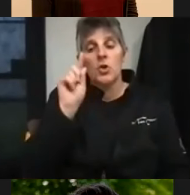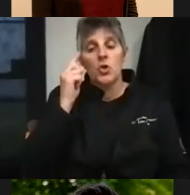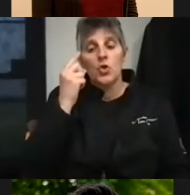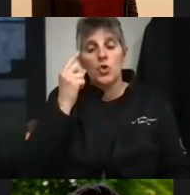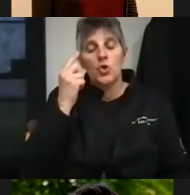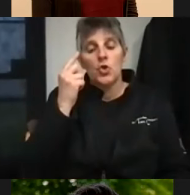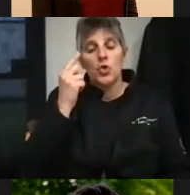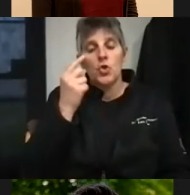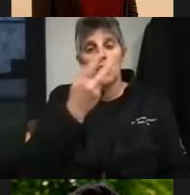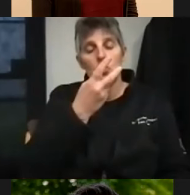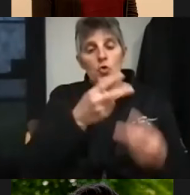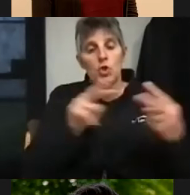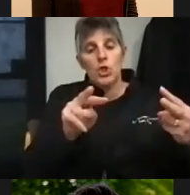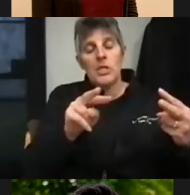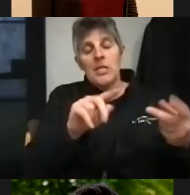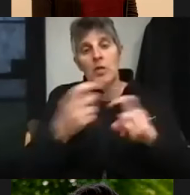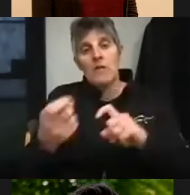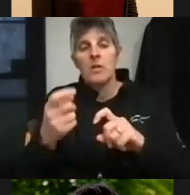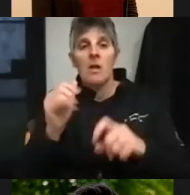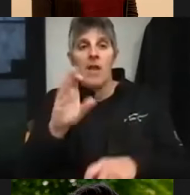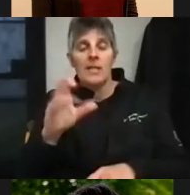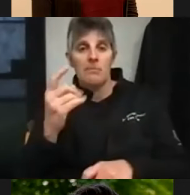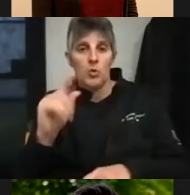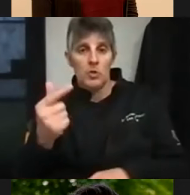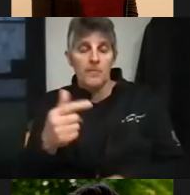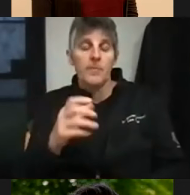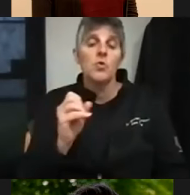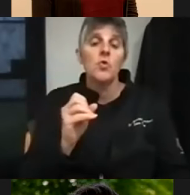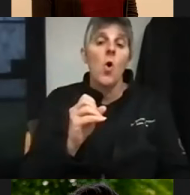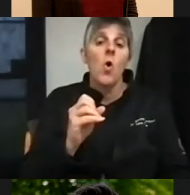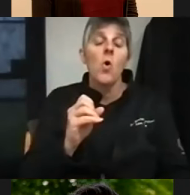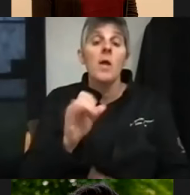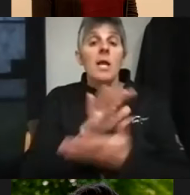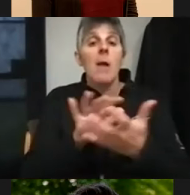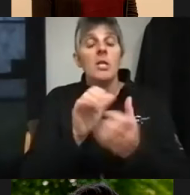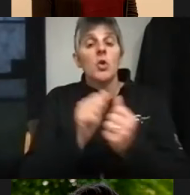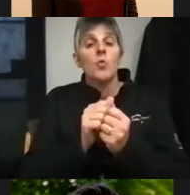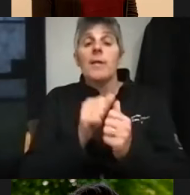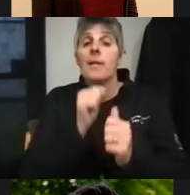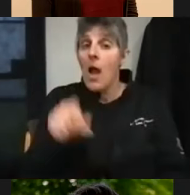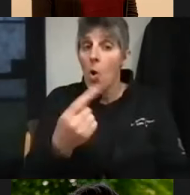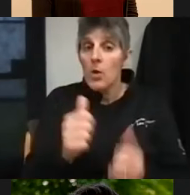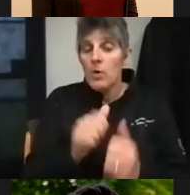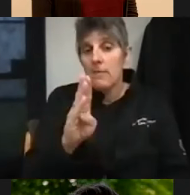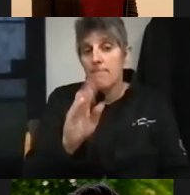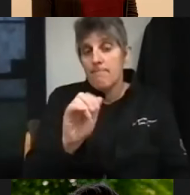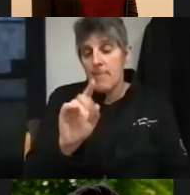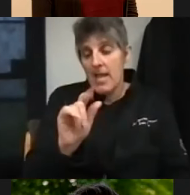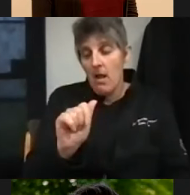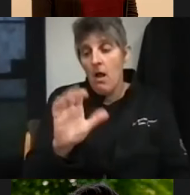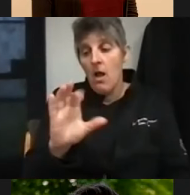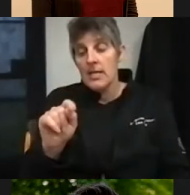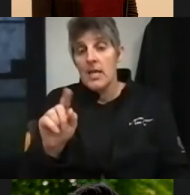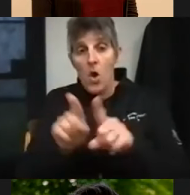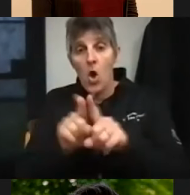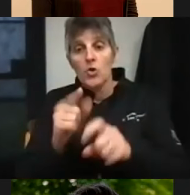to gene transfer of ASK1 in mirror glial cells. So in combination with not with beta catenin, but in combination with growth